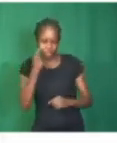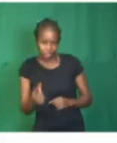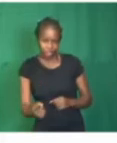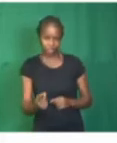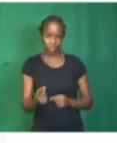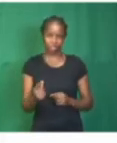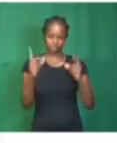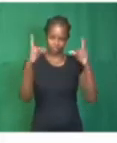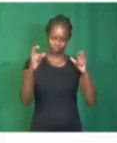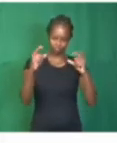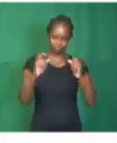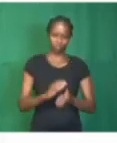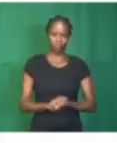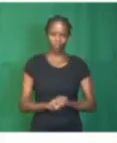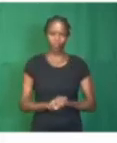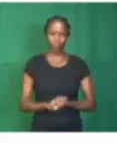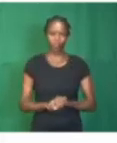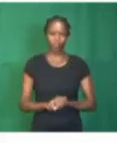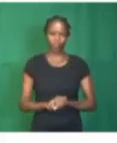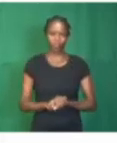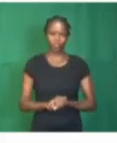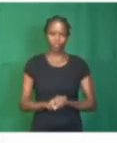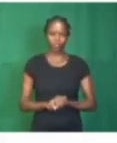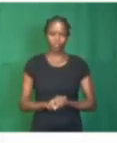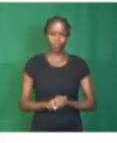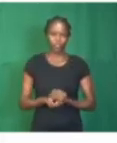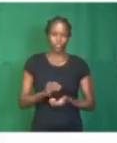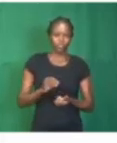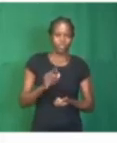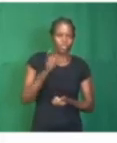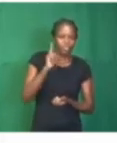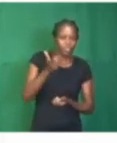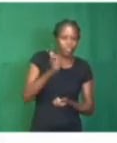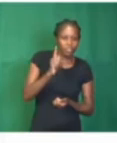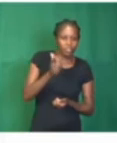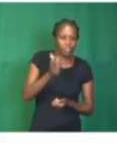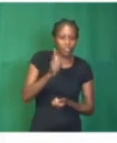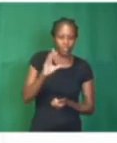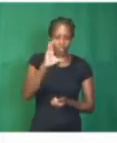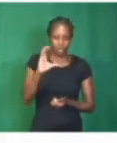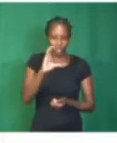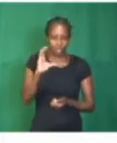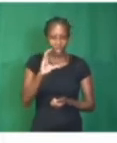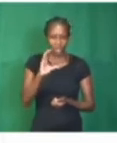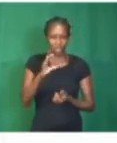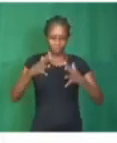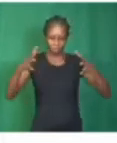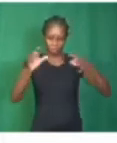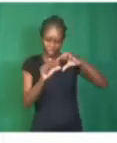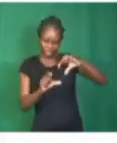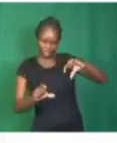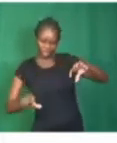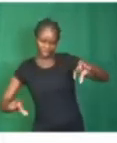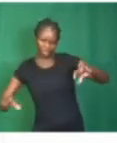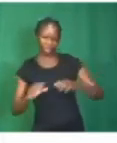large intestine, I'm going to highlight them with a green color. The large intestines right here. In the large intestines,